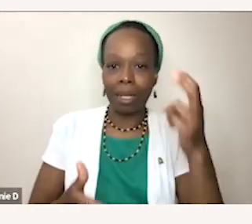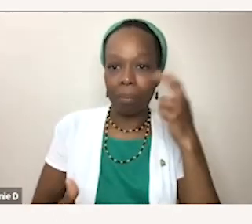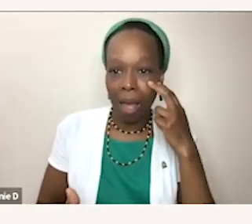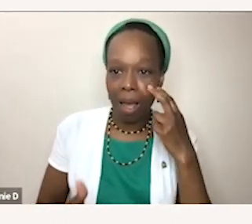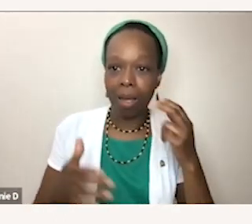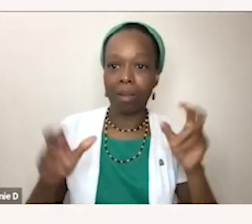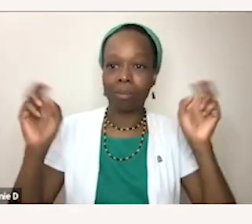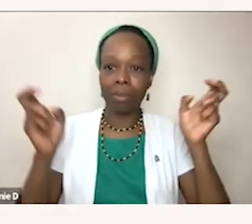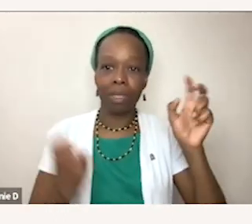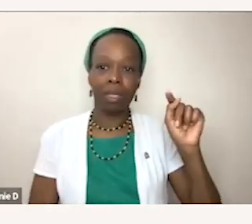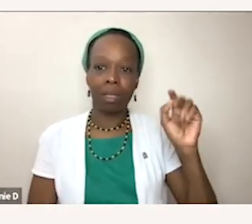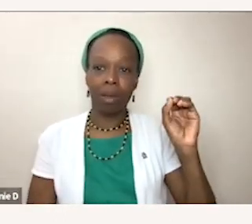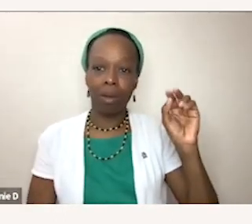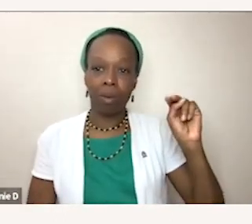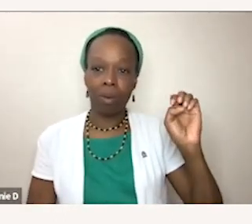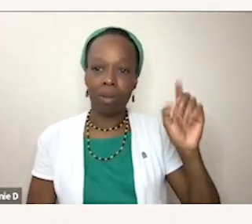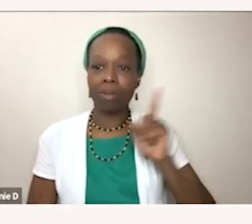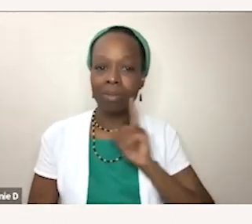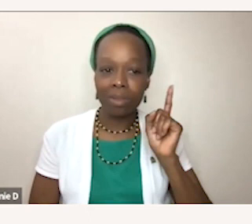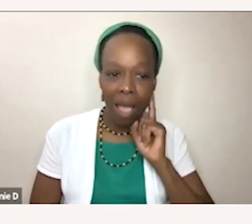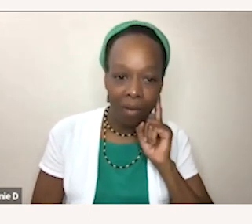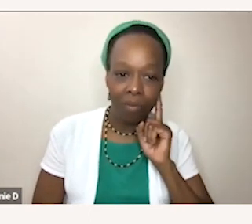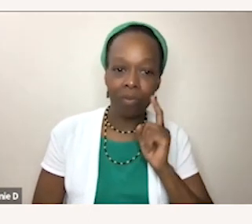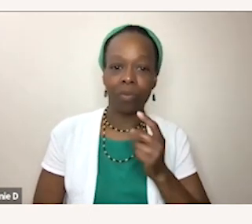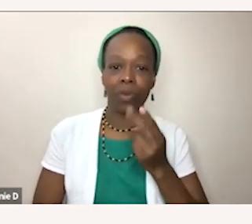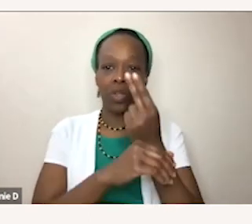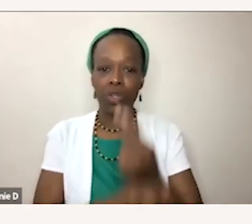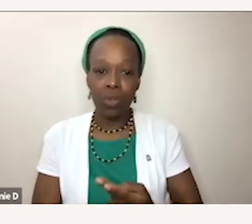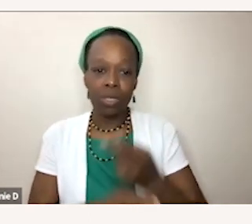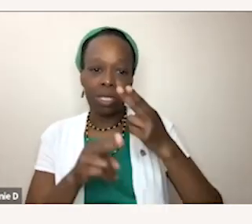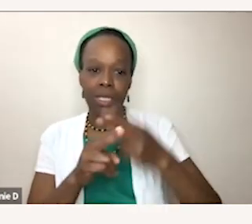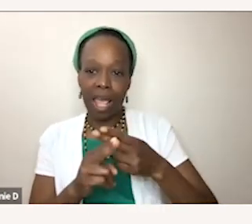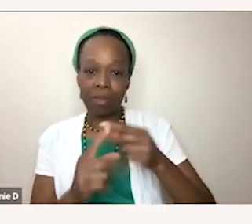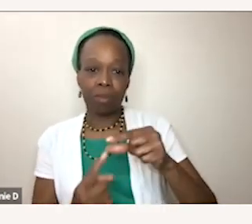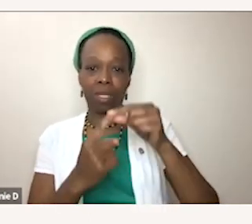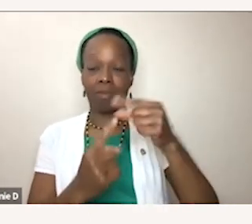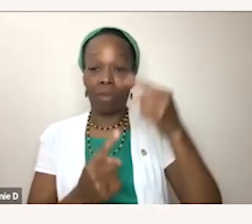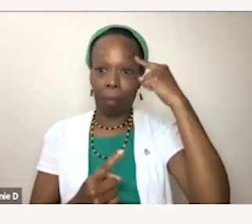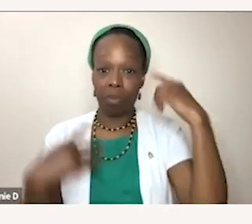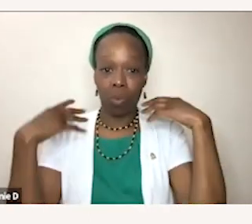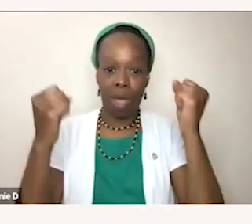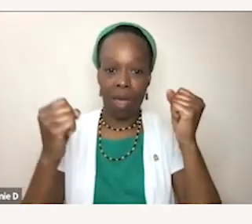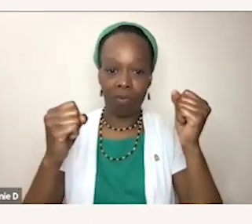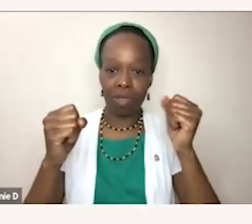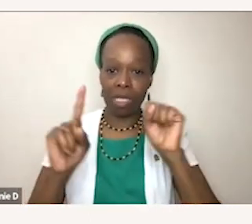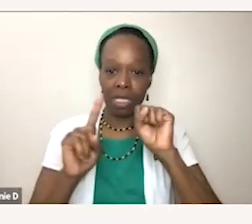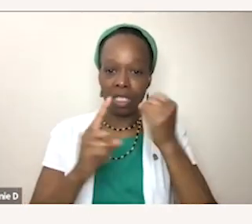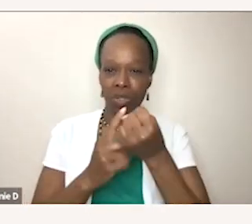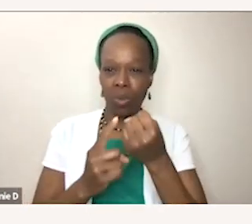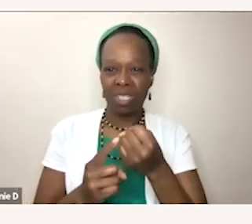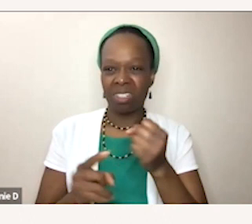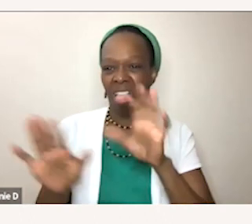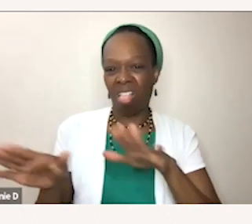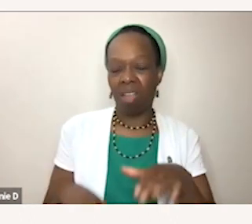of using the names of specific mental health conditions or other conditions very flippantly, like, oh,